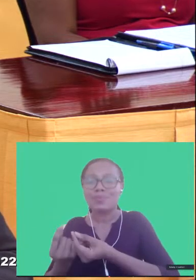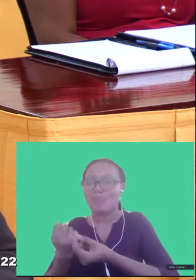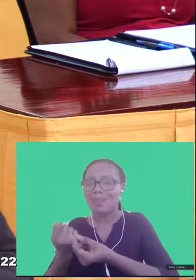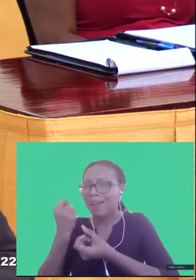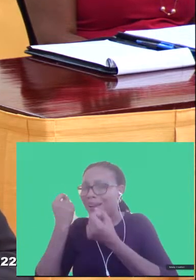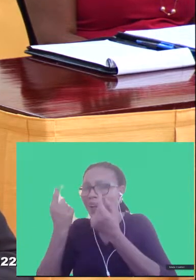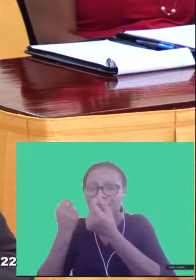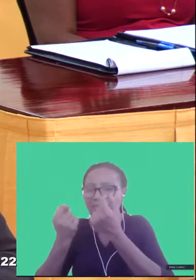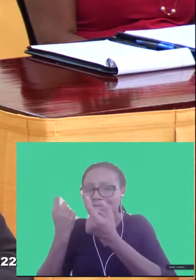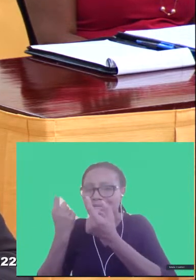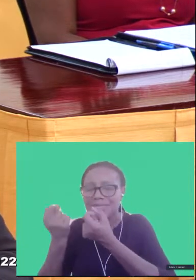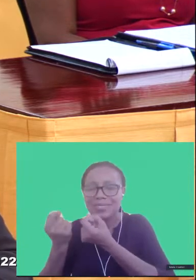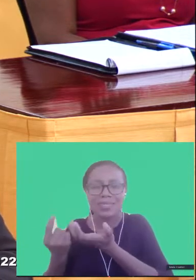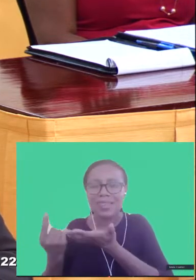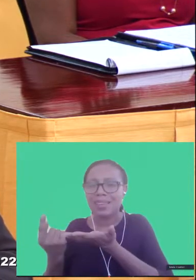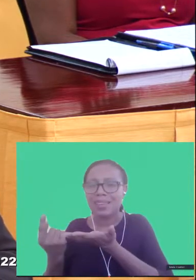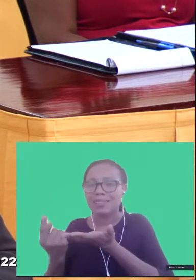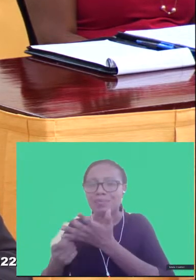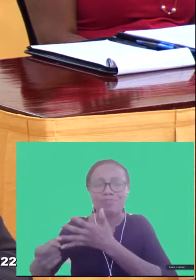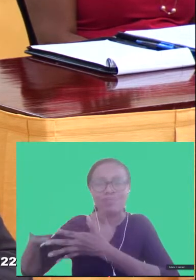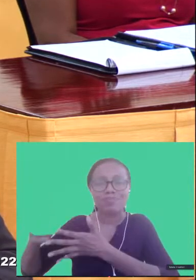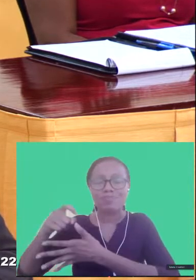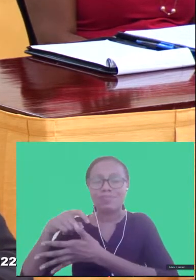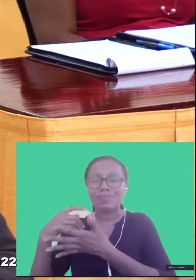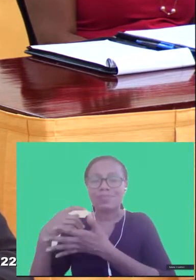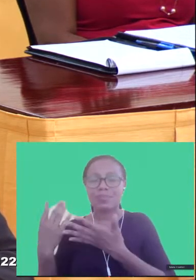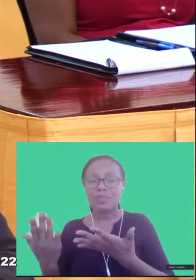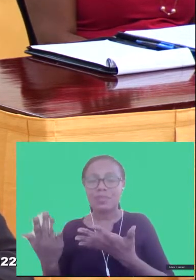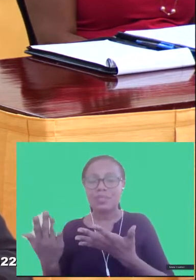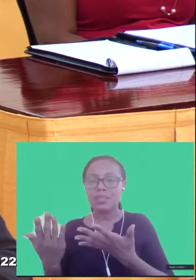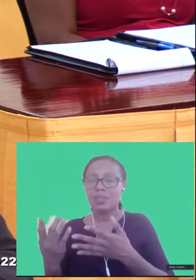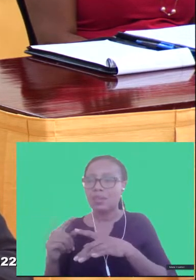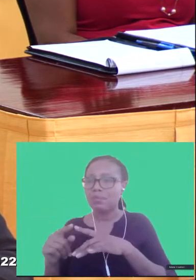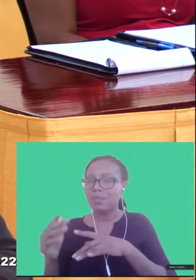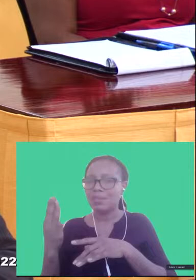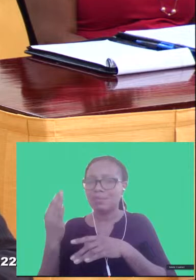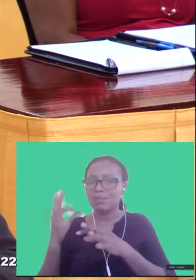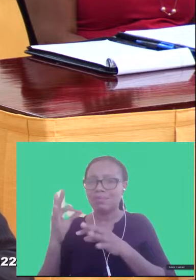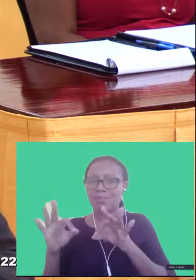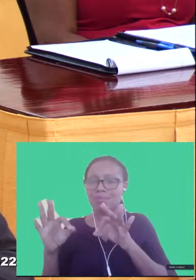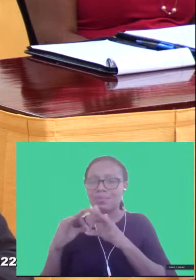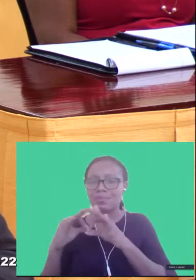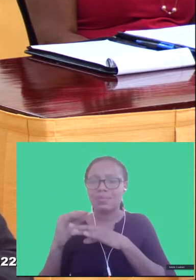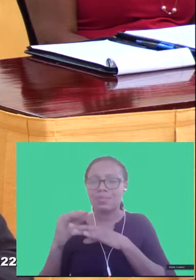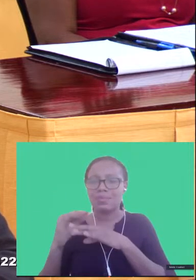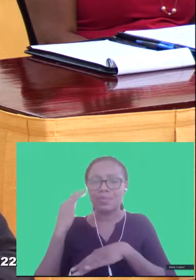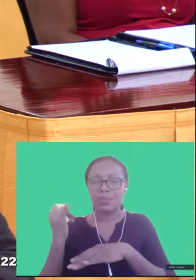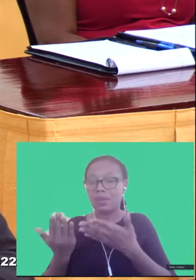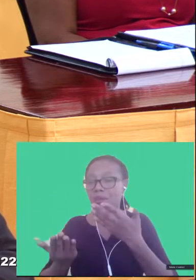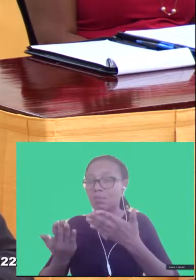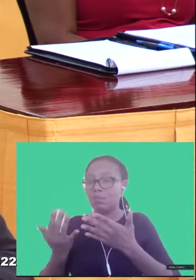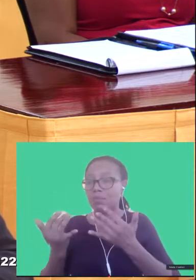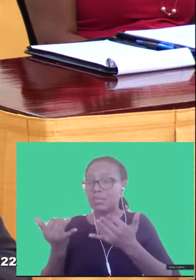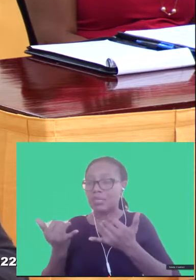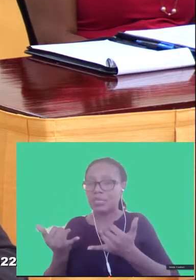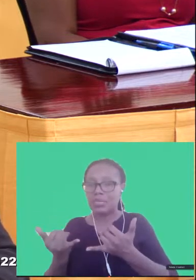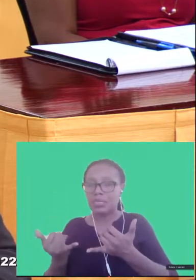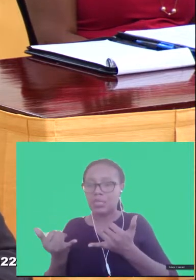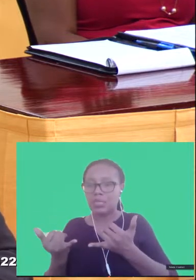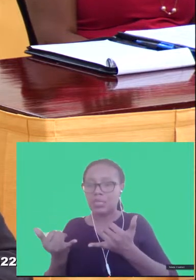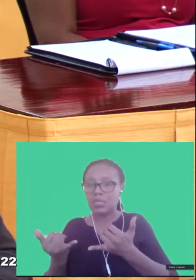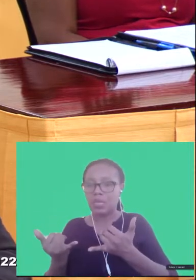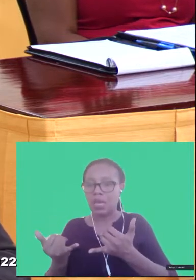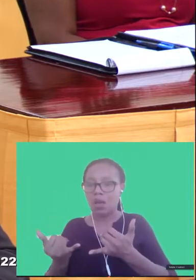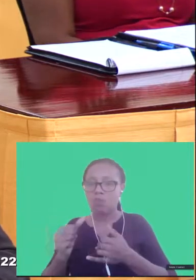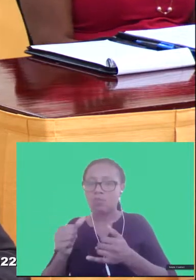to get some of these basics instilled in the adult population. Not that it is impossible or that it is effort and